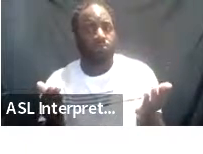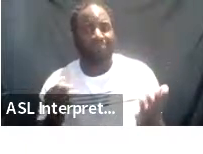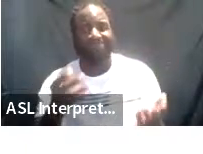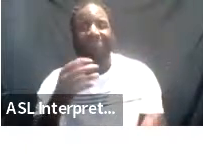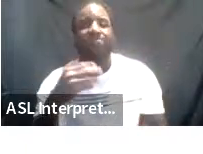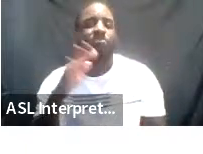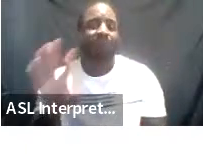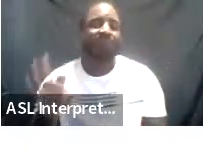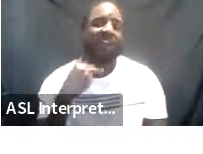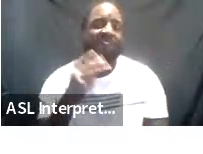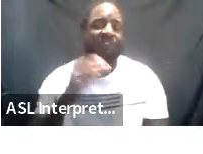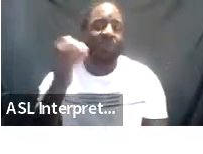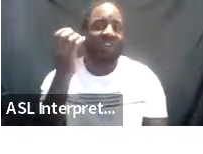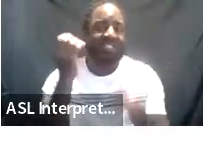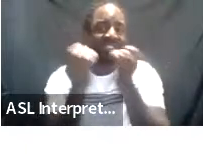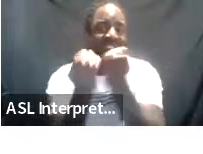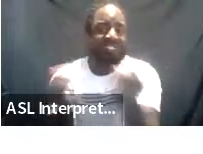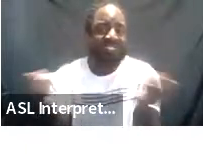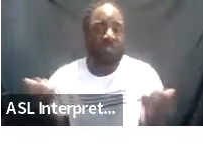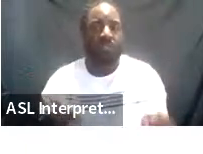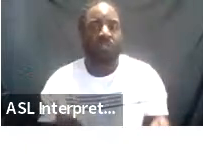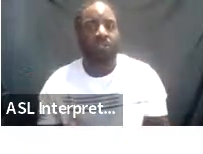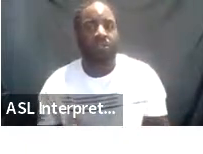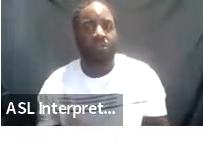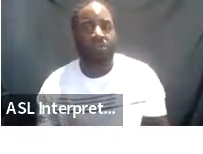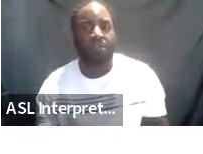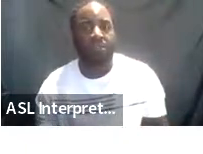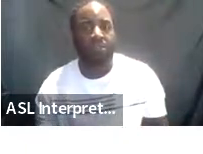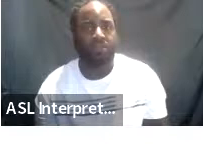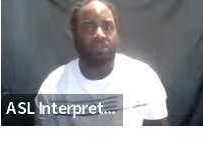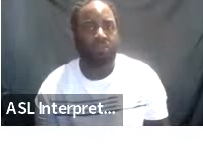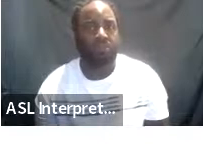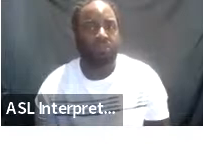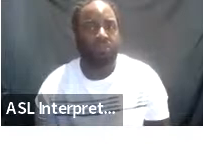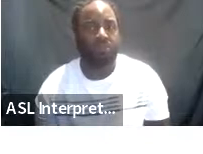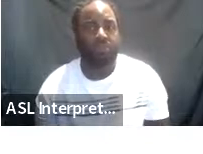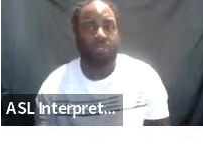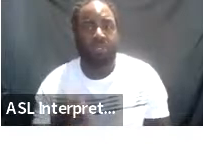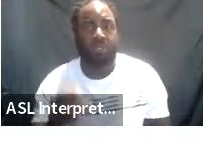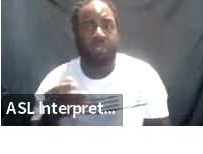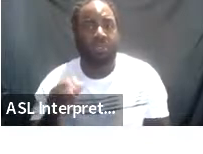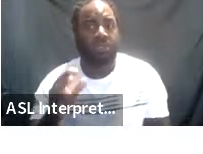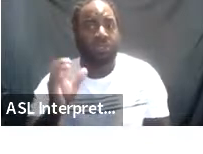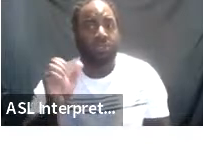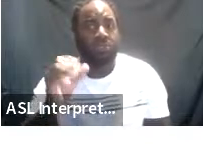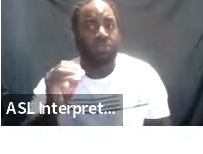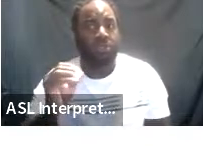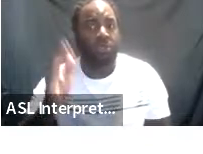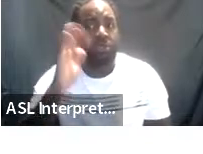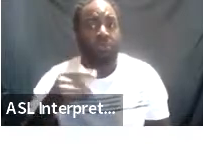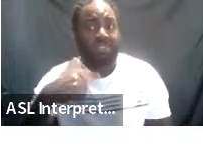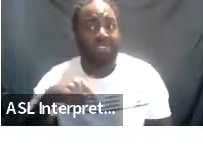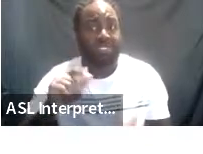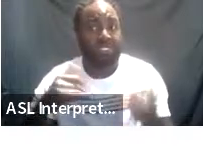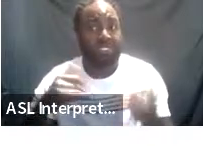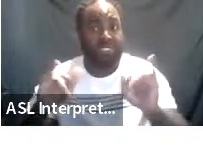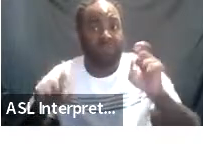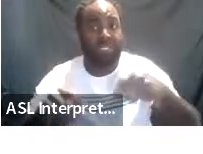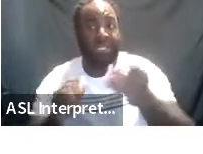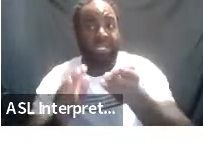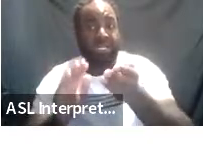support required and needed commercial zonings? And we still will need commercial property in these